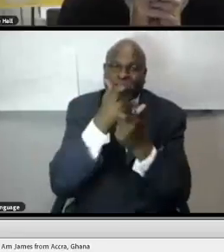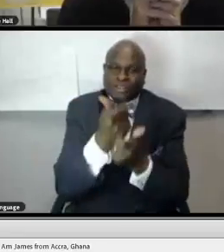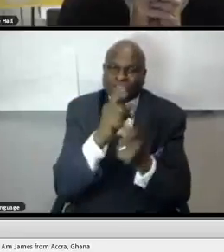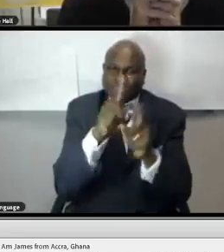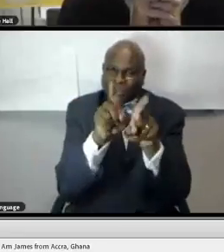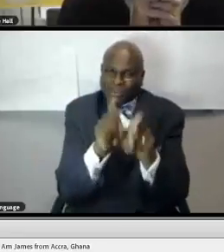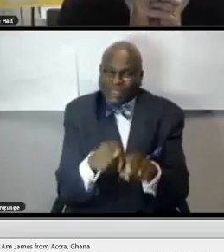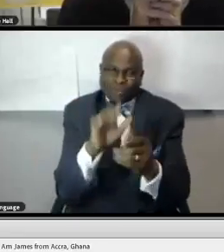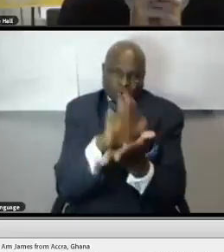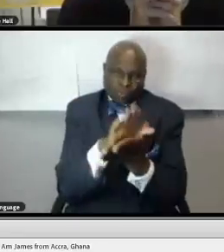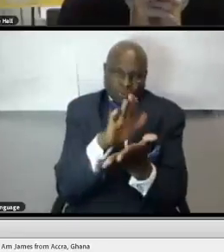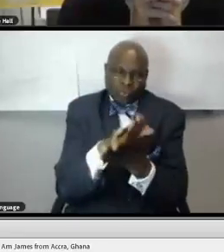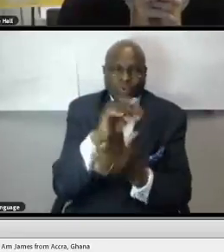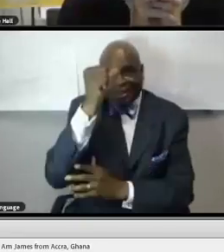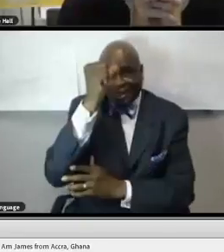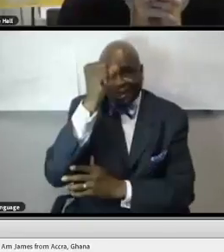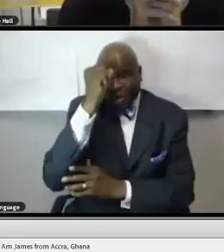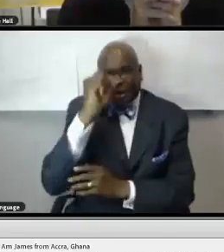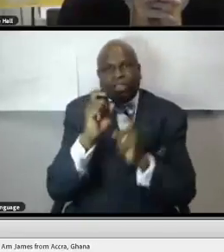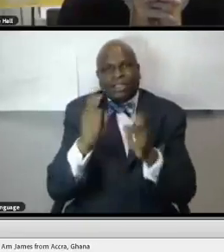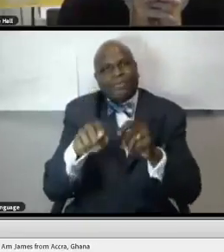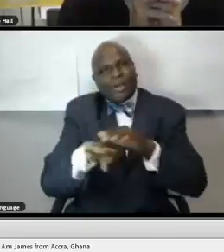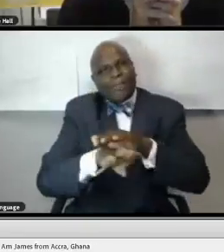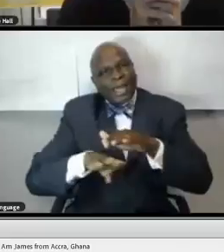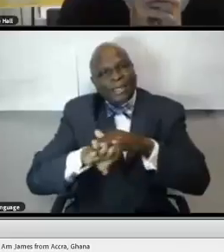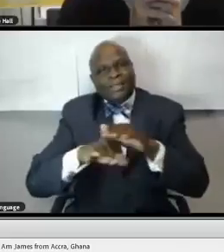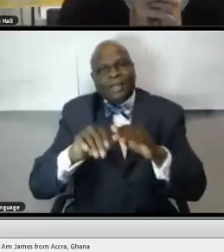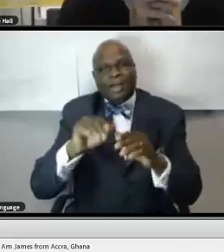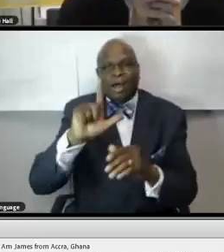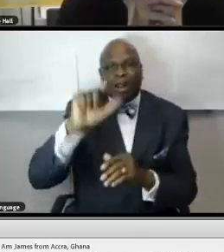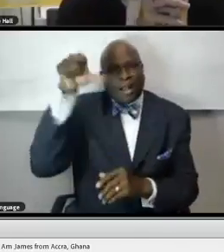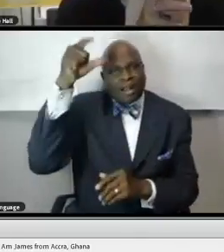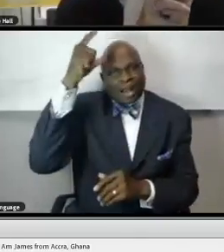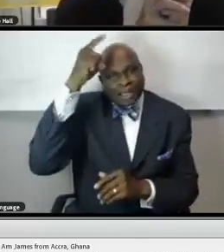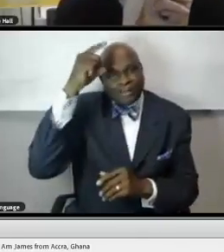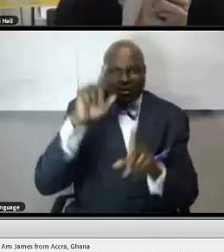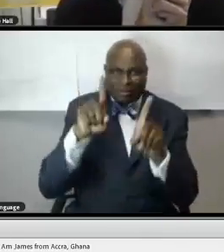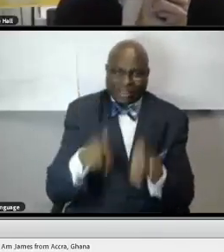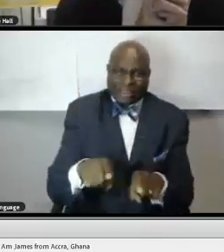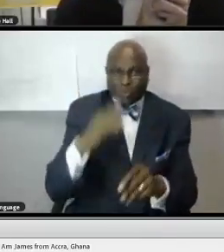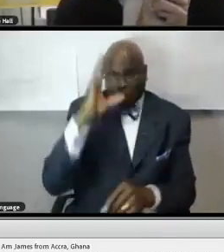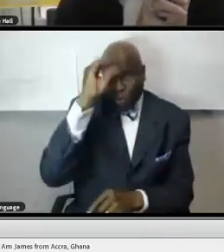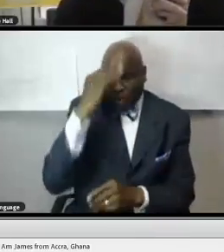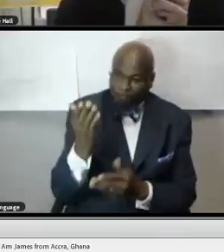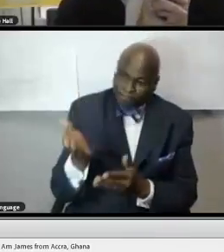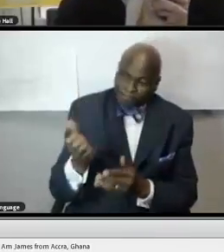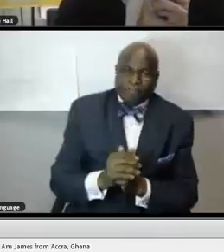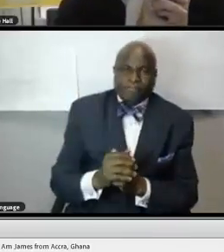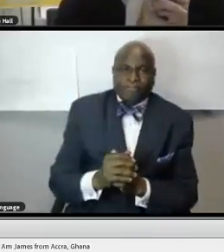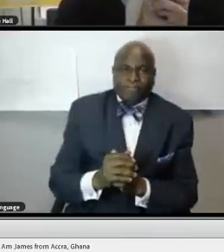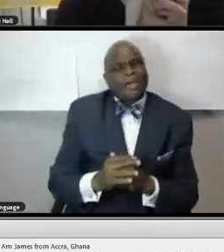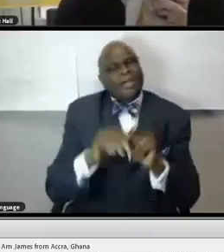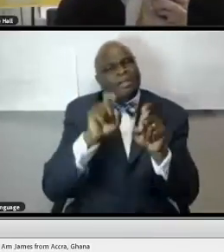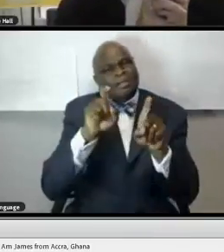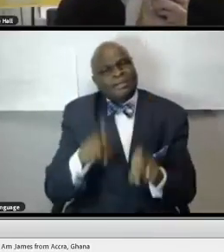in schools in India where she gives a basic logic test to boys. And the